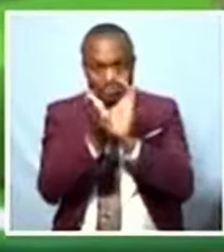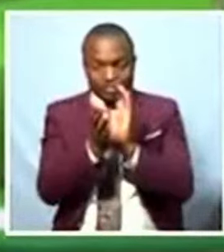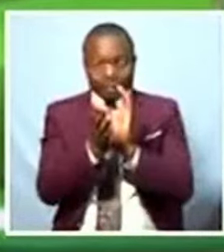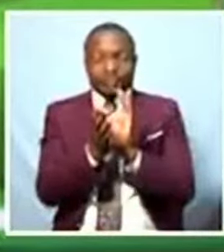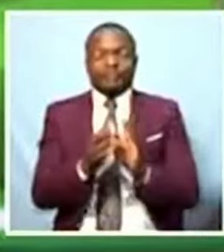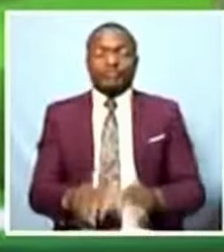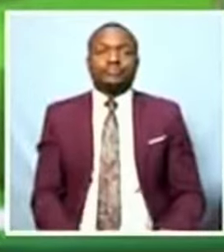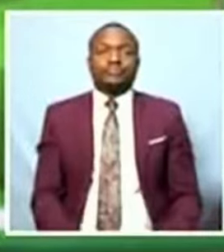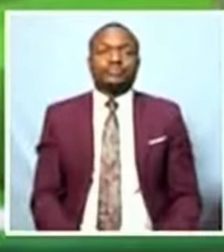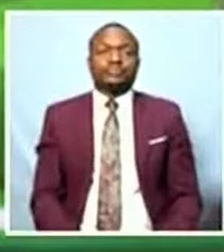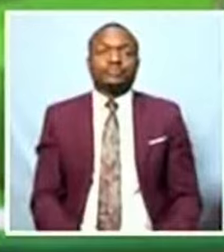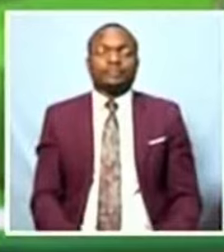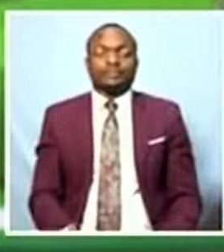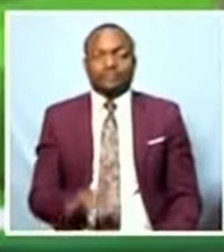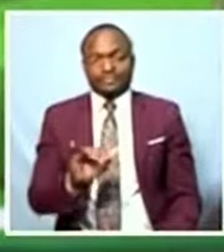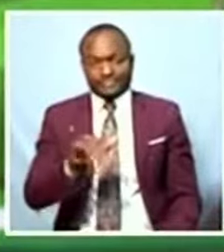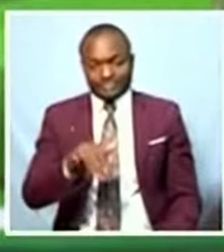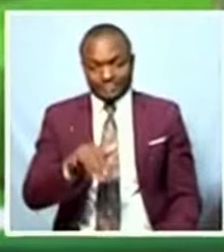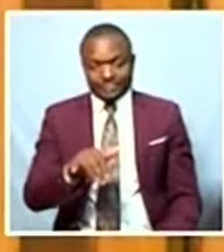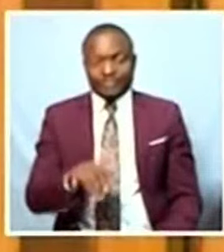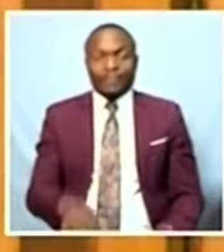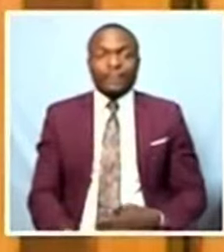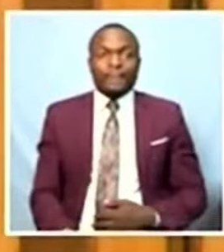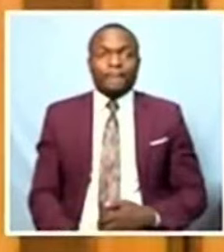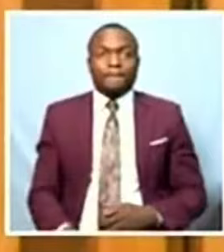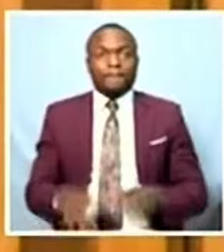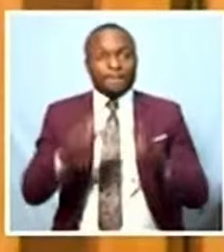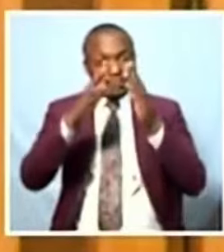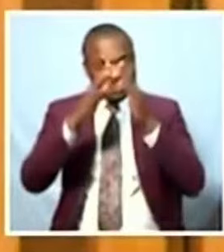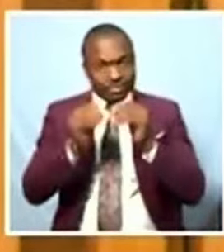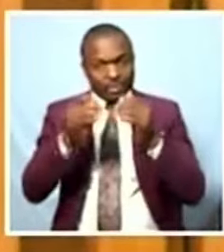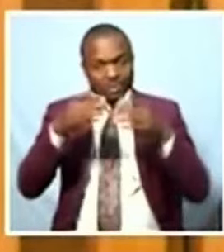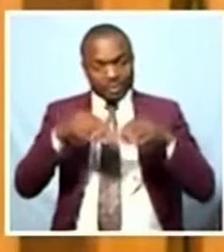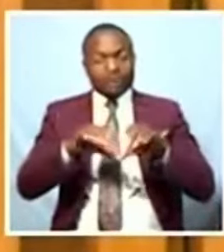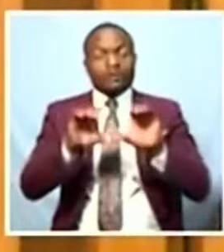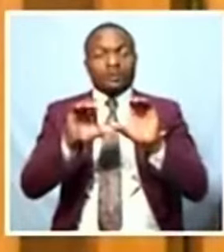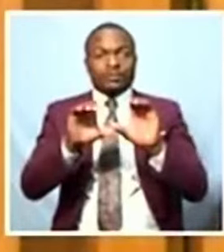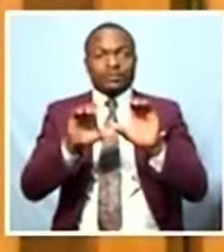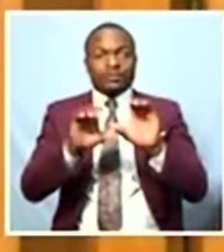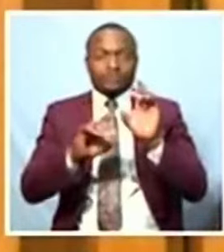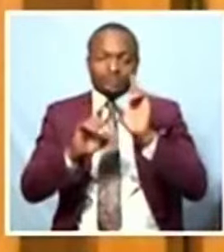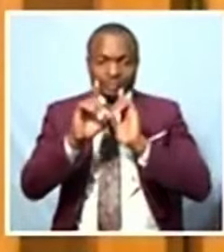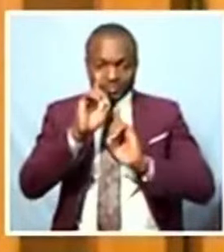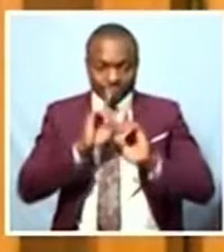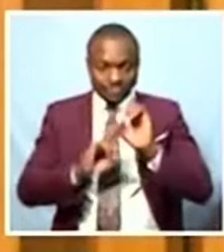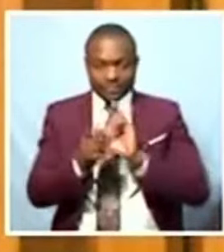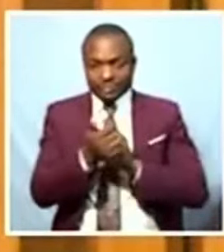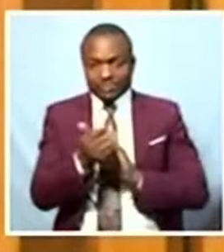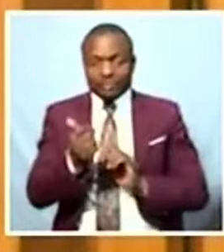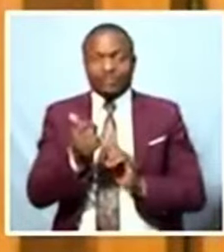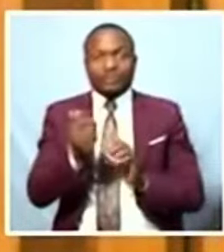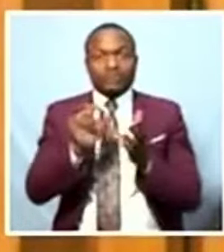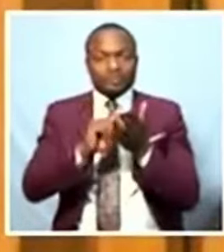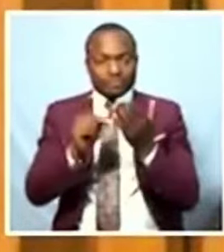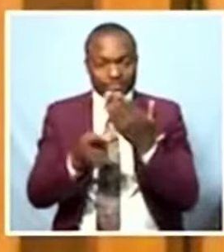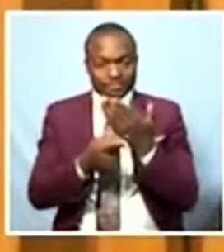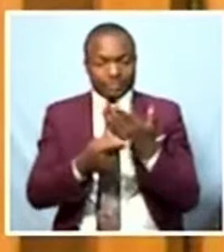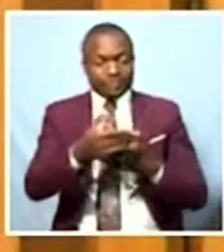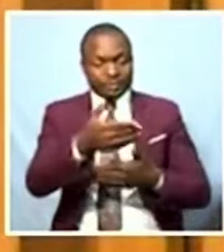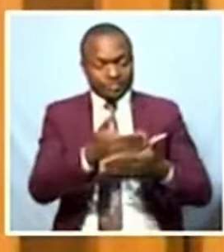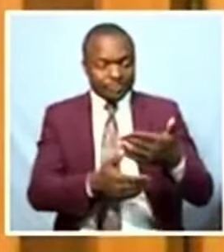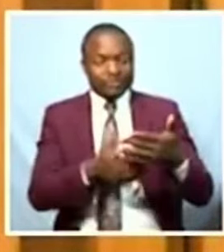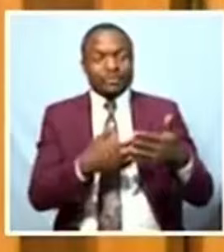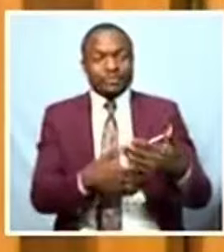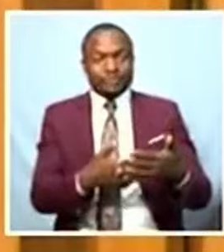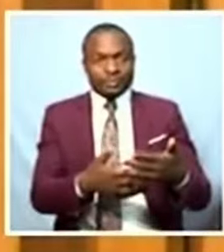country. Yes, indeed. And the House went on to consider the other business that was on the order paper,